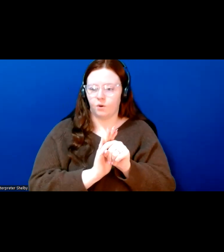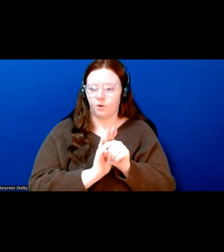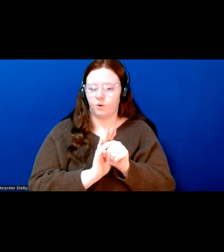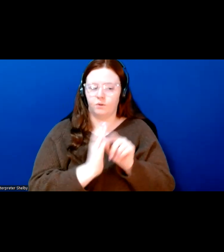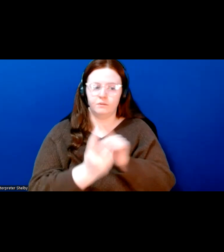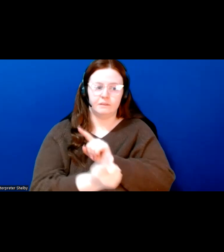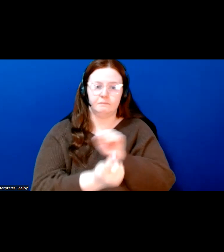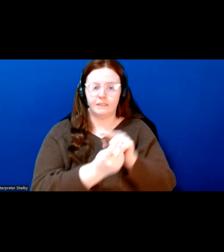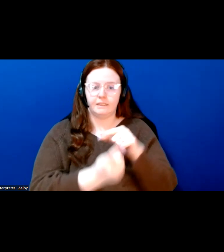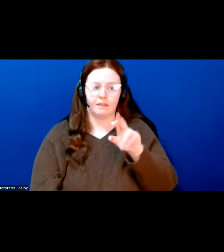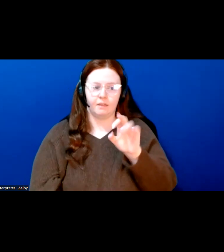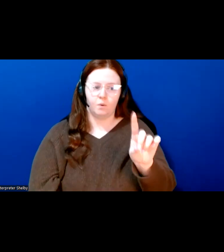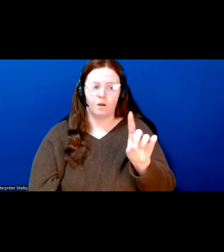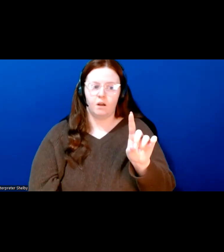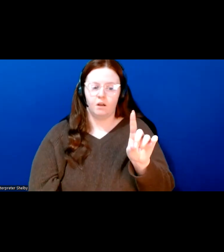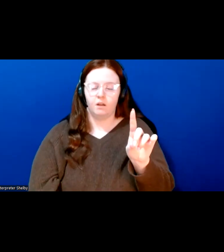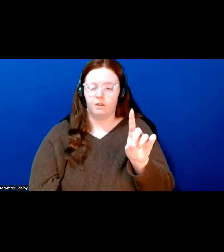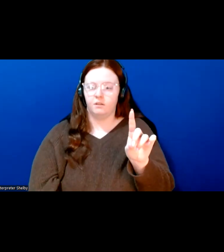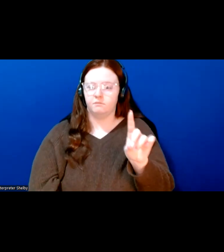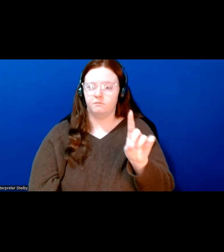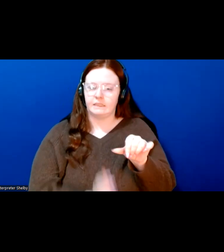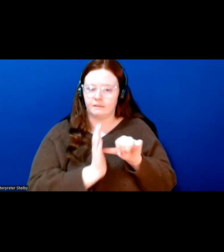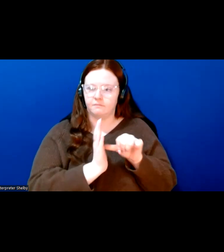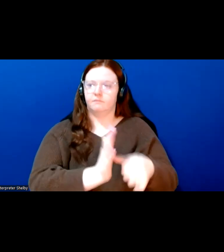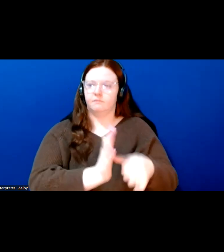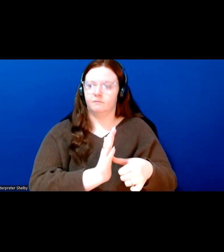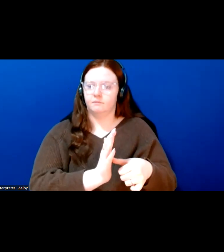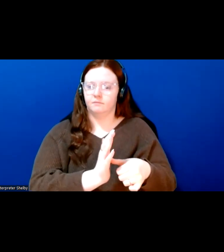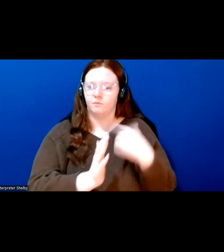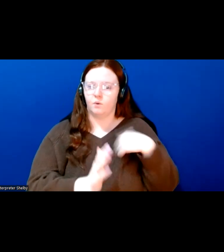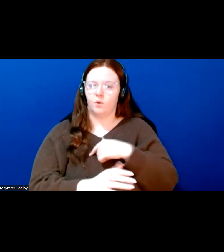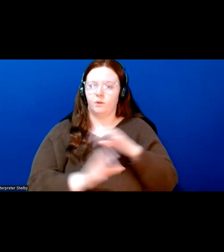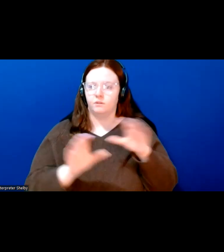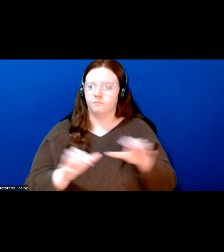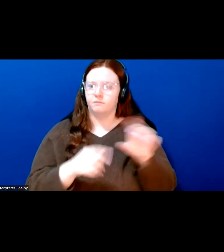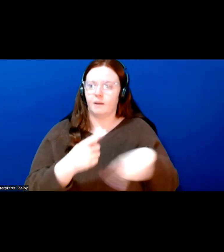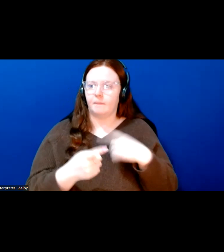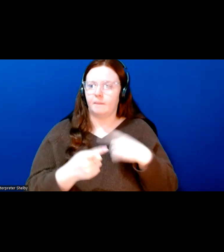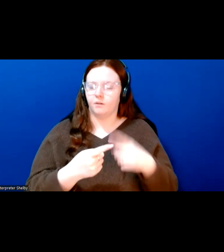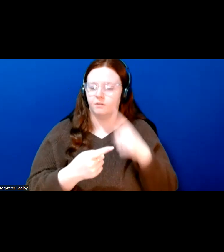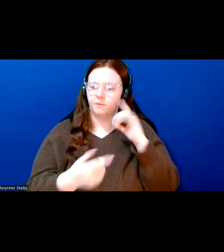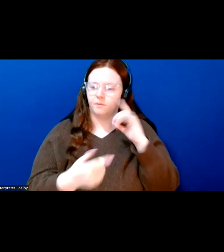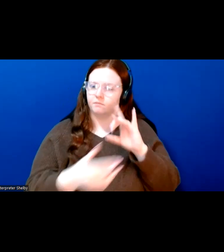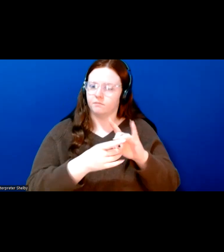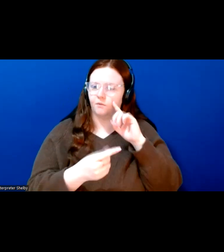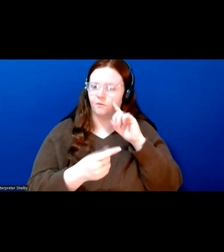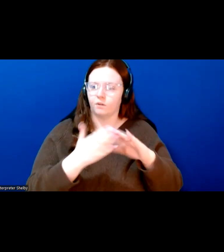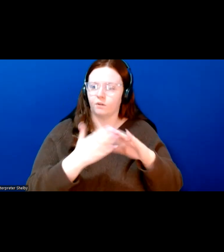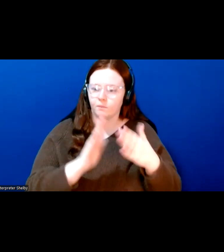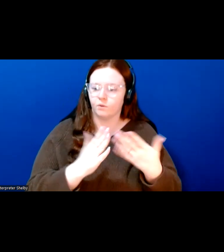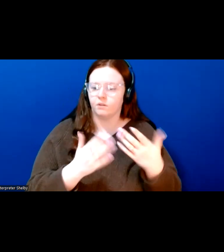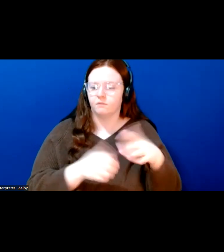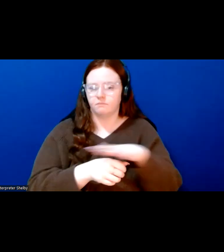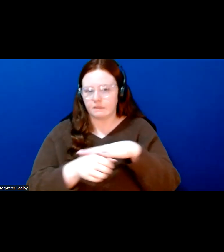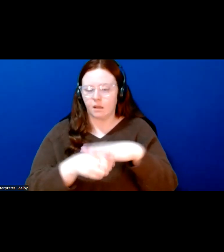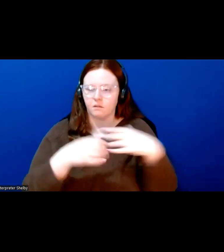really emphasizes what we're all about. We're about connection for our community, a communal space, a hub,